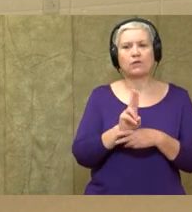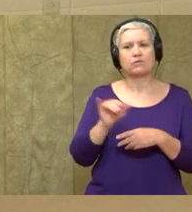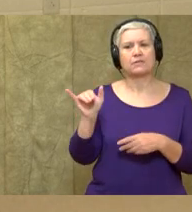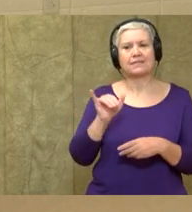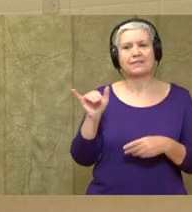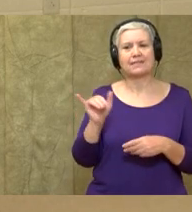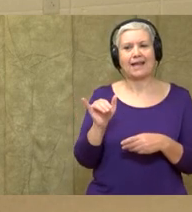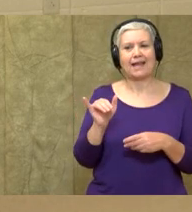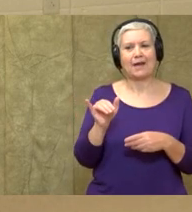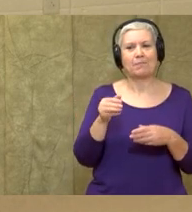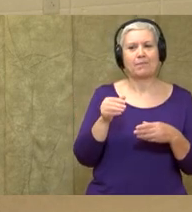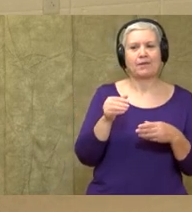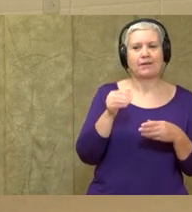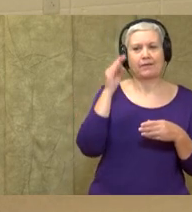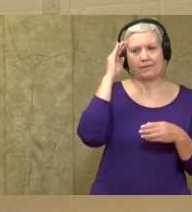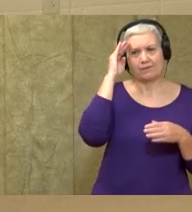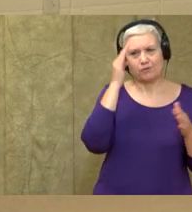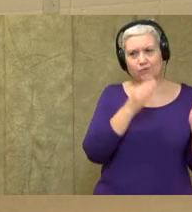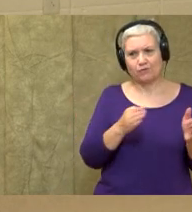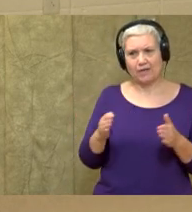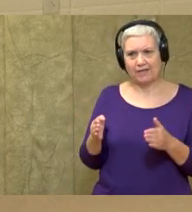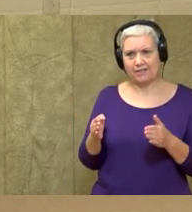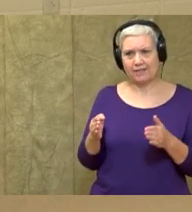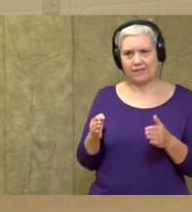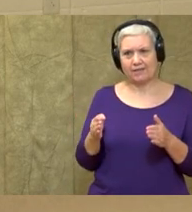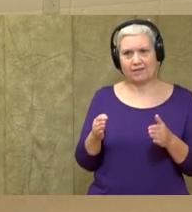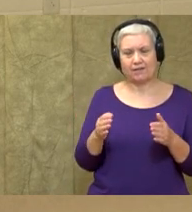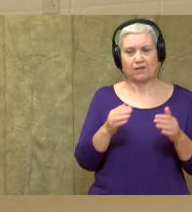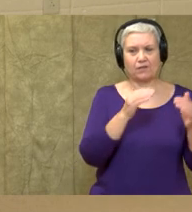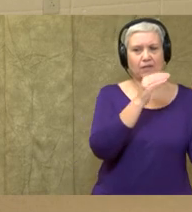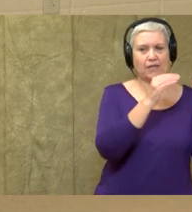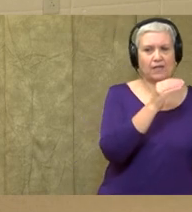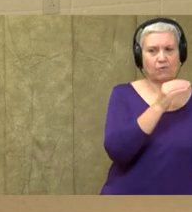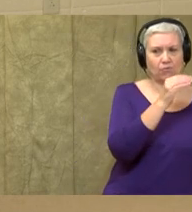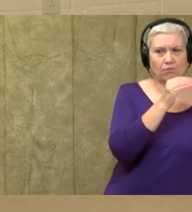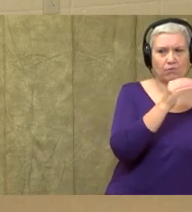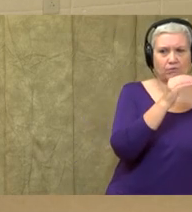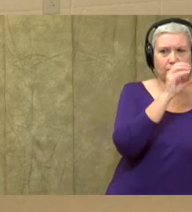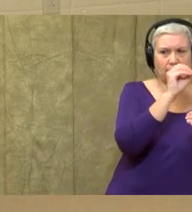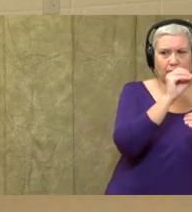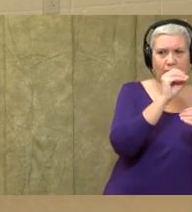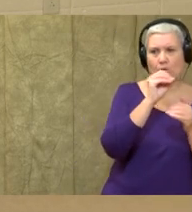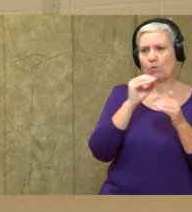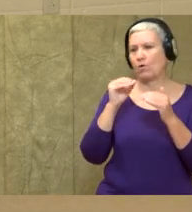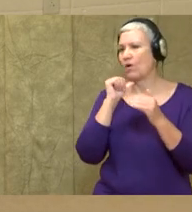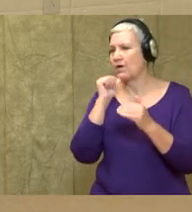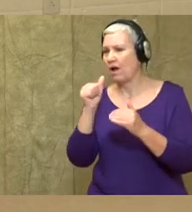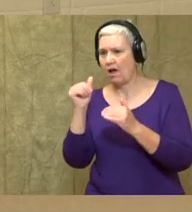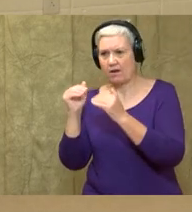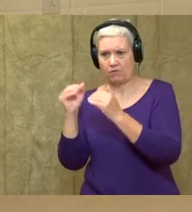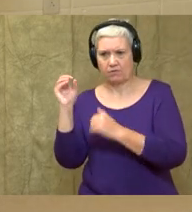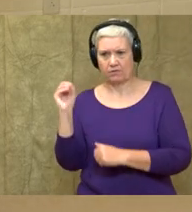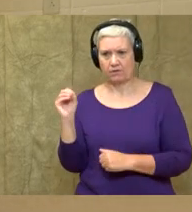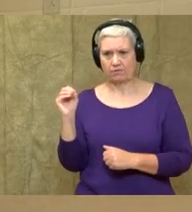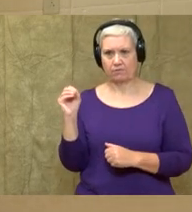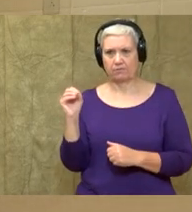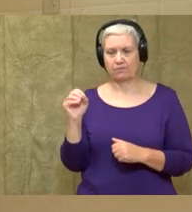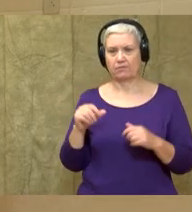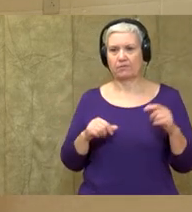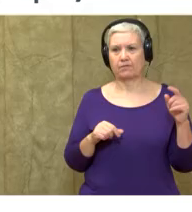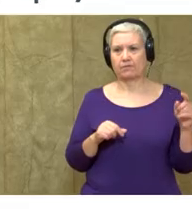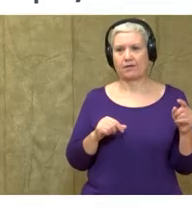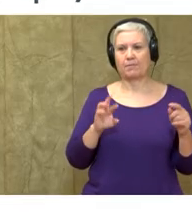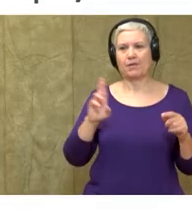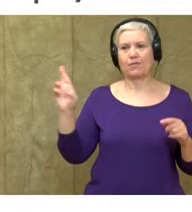0 and these equations that are not set equal to 0? They look the exact same on the left-hand side, but